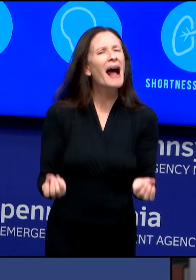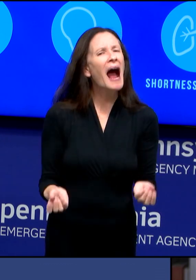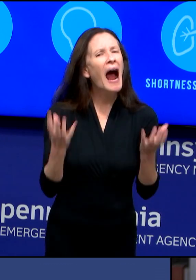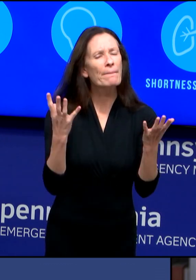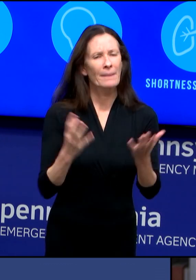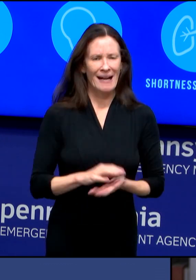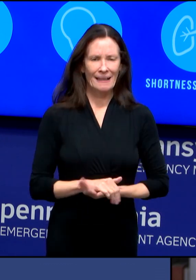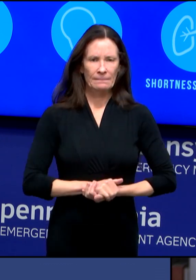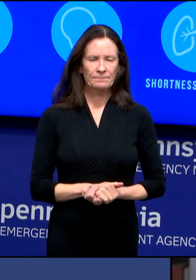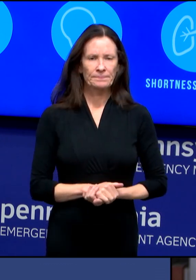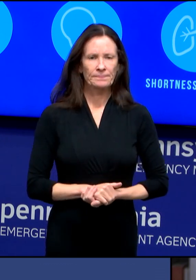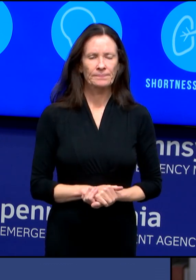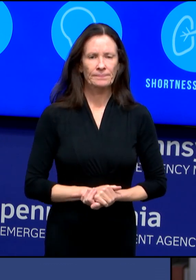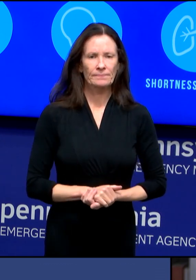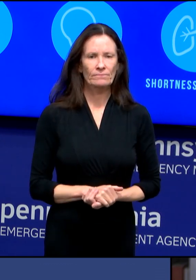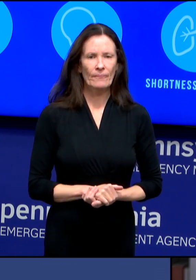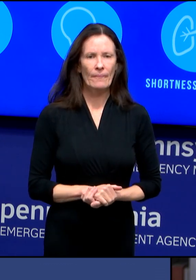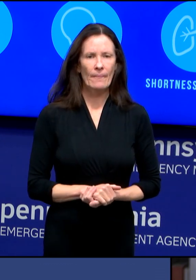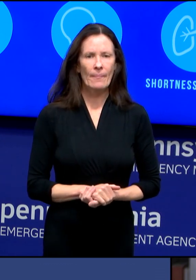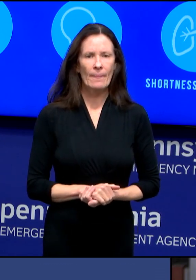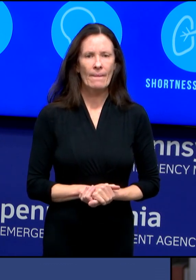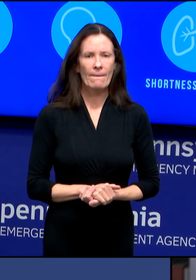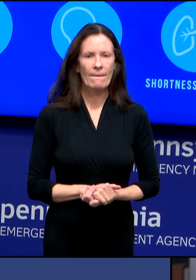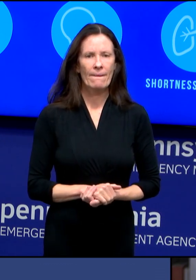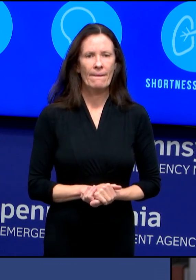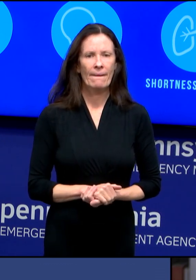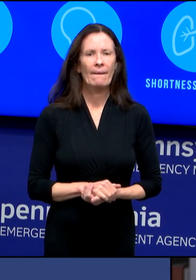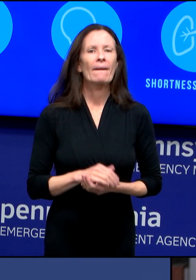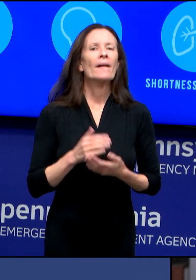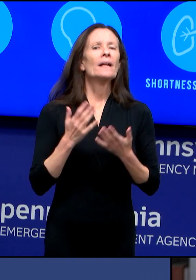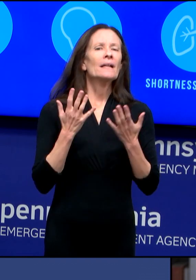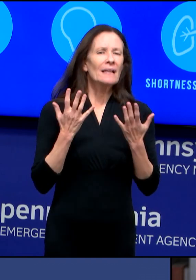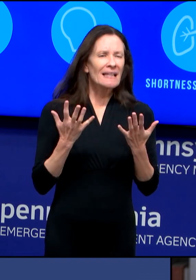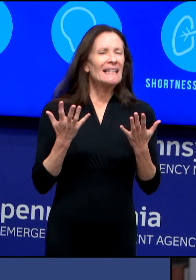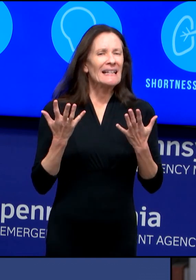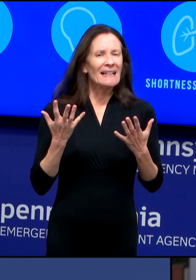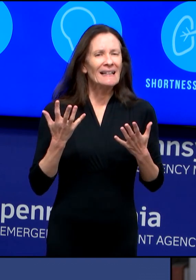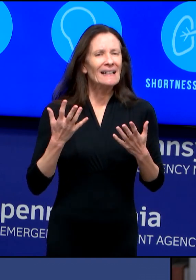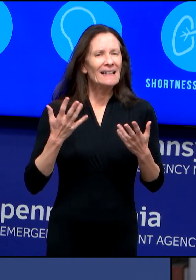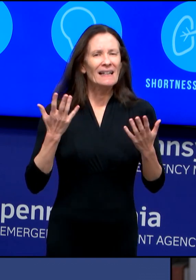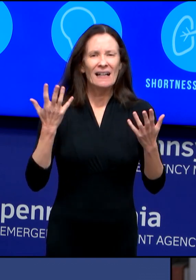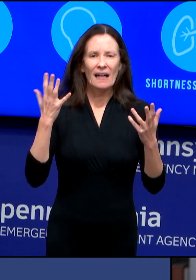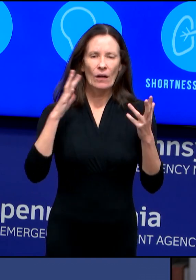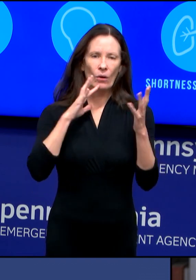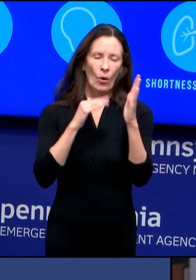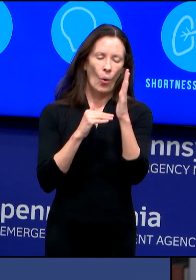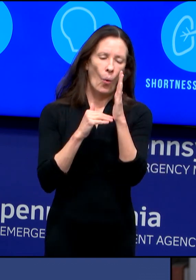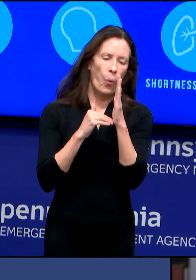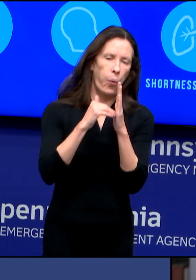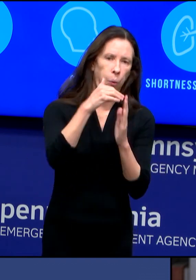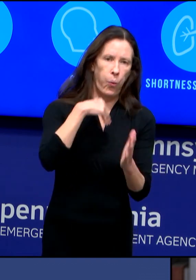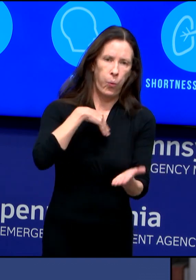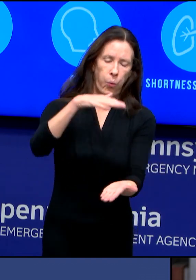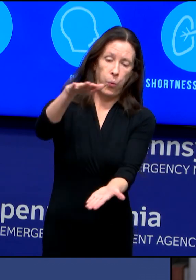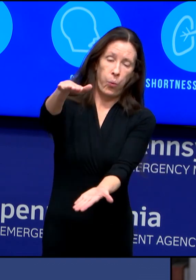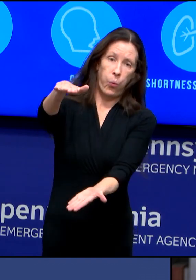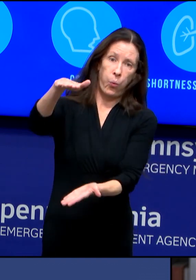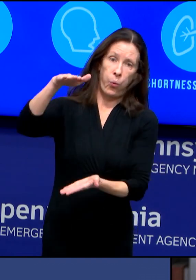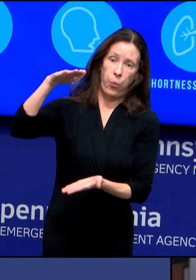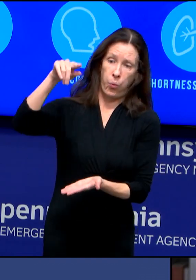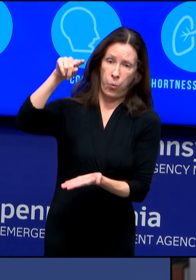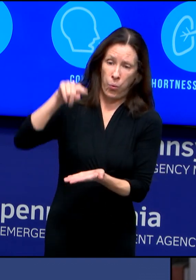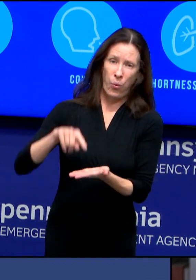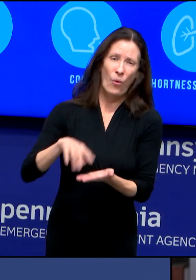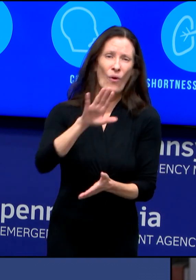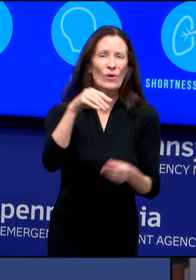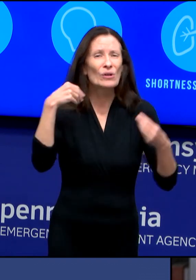number, and you might want to check this, but I think 2,000 have been granted. A number have been turned down. And there's a